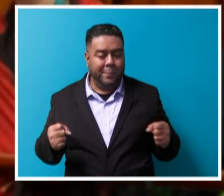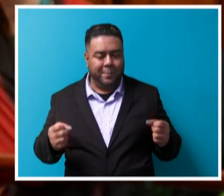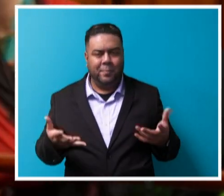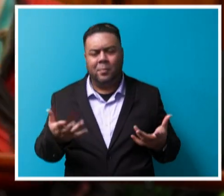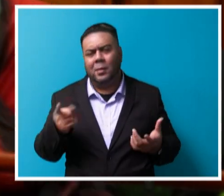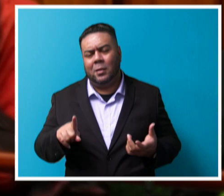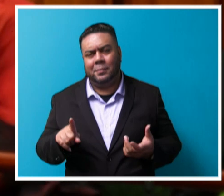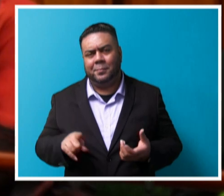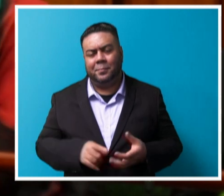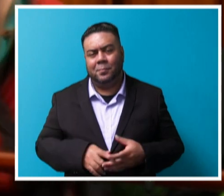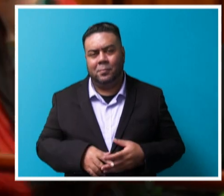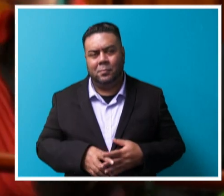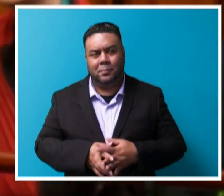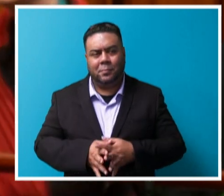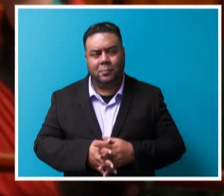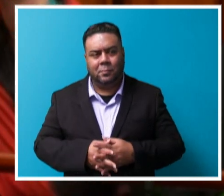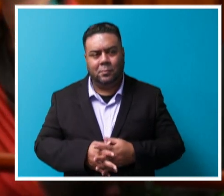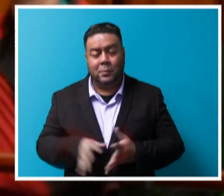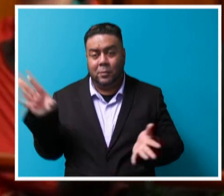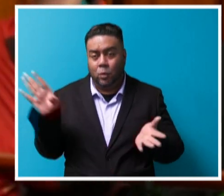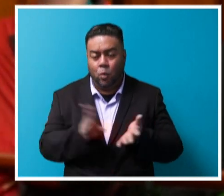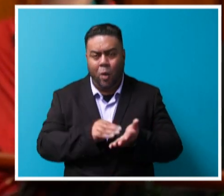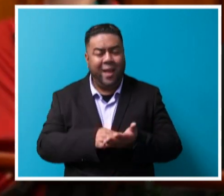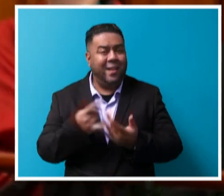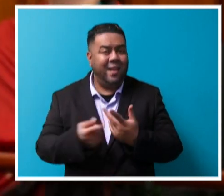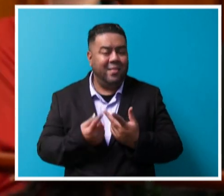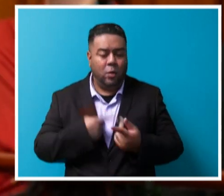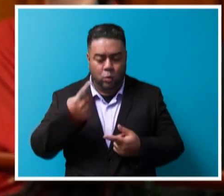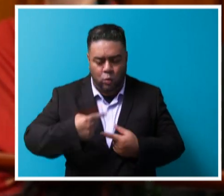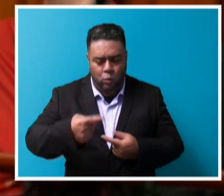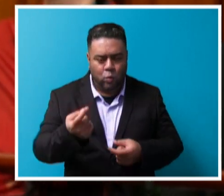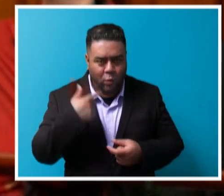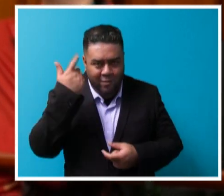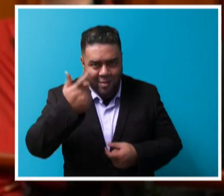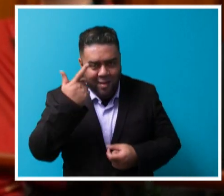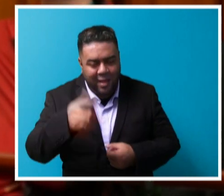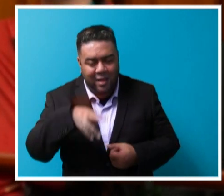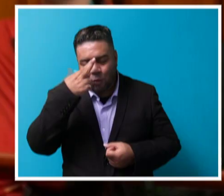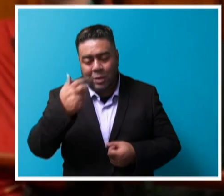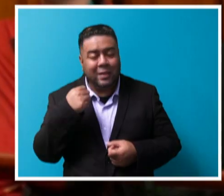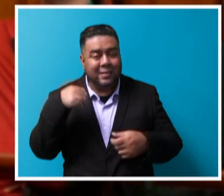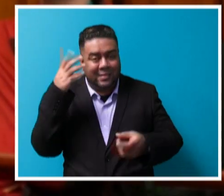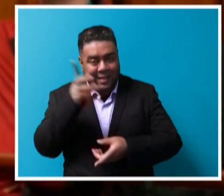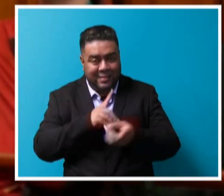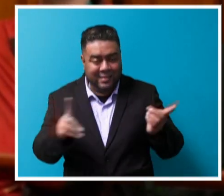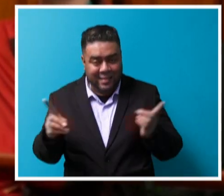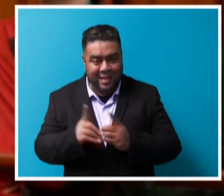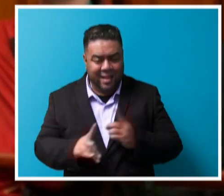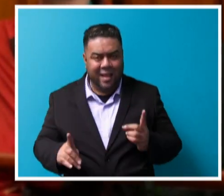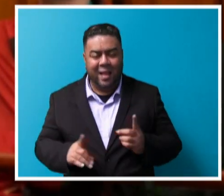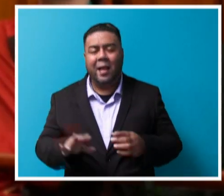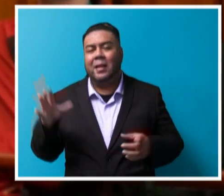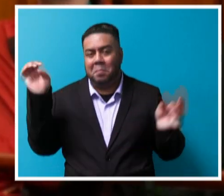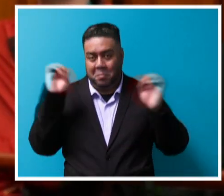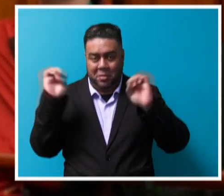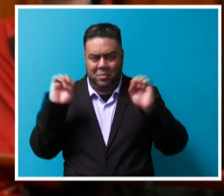and improved energy system, ensuring continuity of care during natural disasters and emergencies.